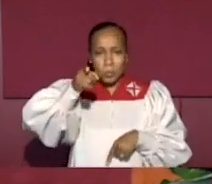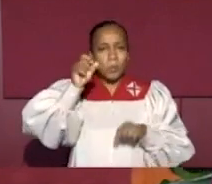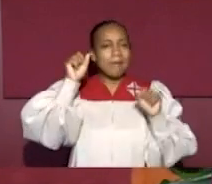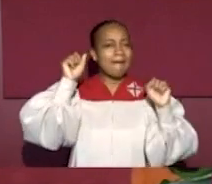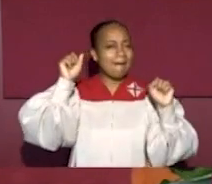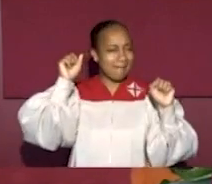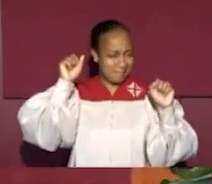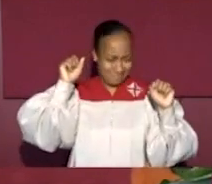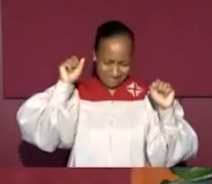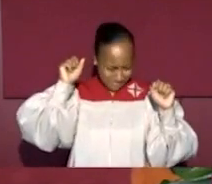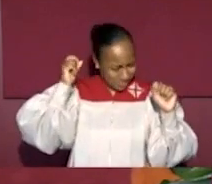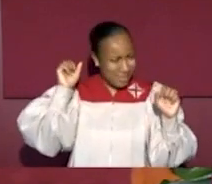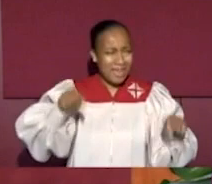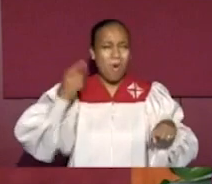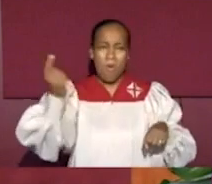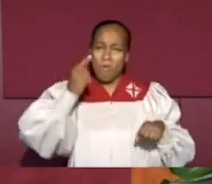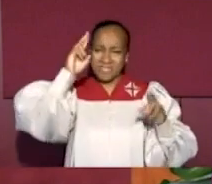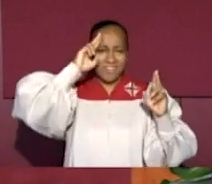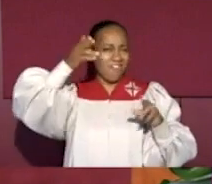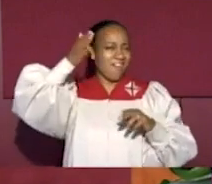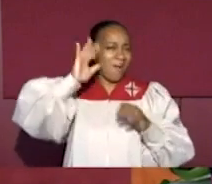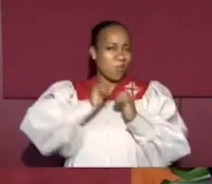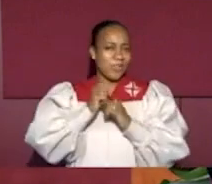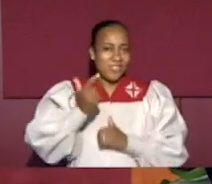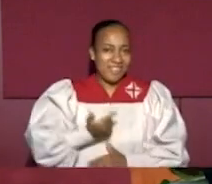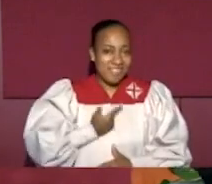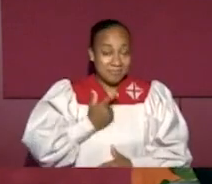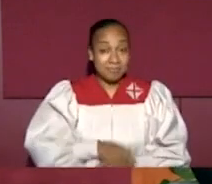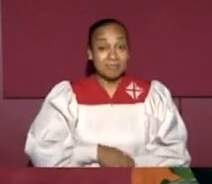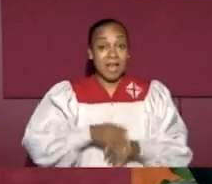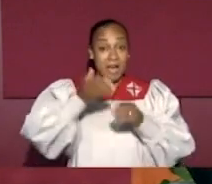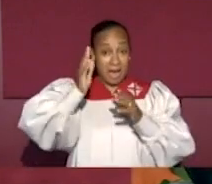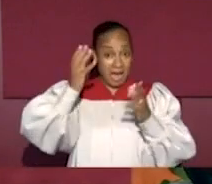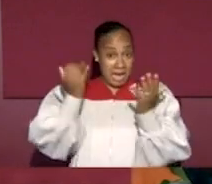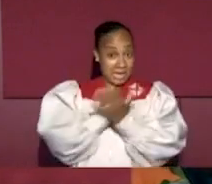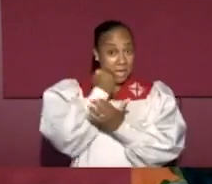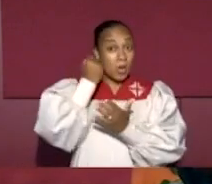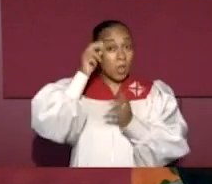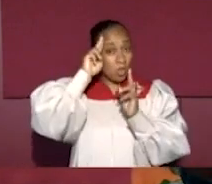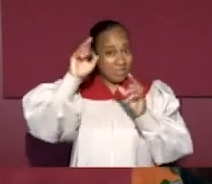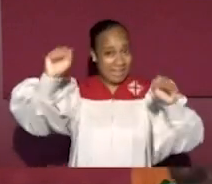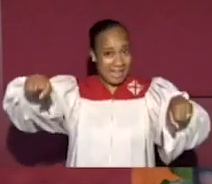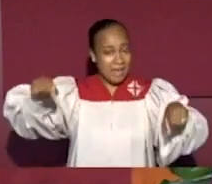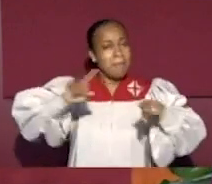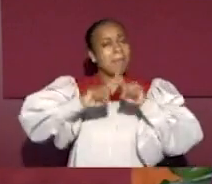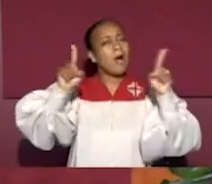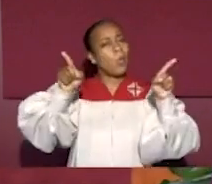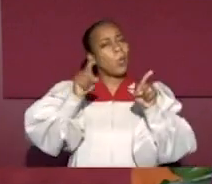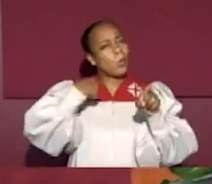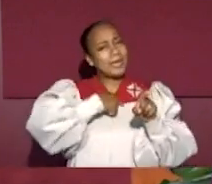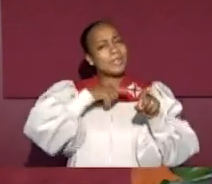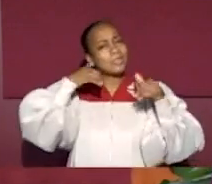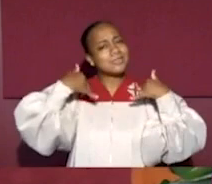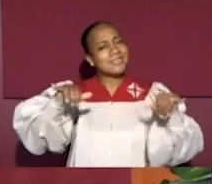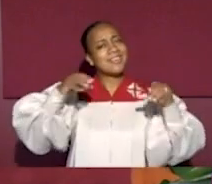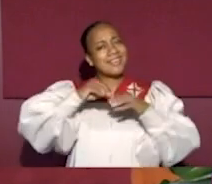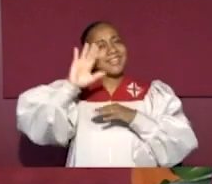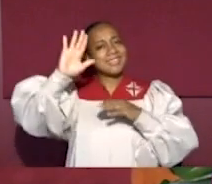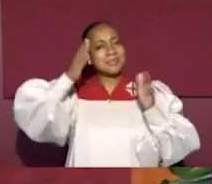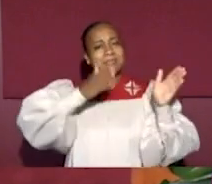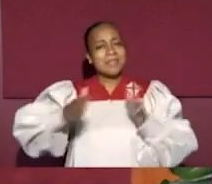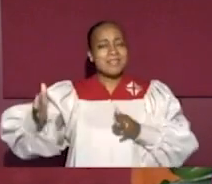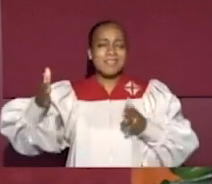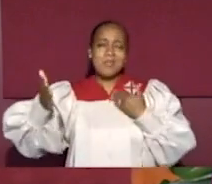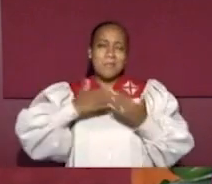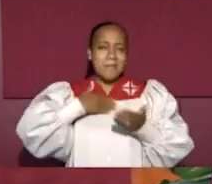him with your life. And not only can God still get glory, but we are still in his plans. No matter